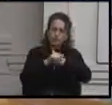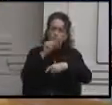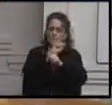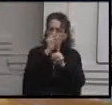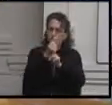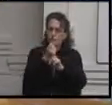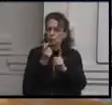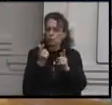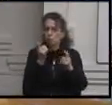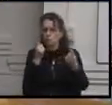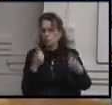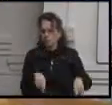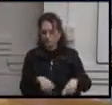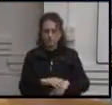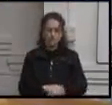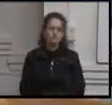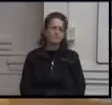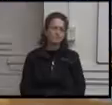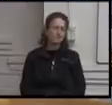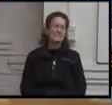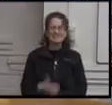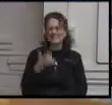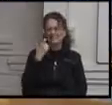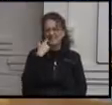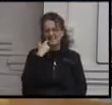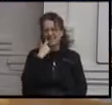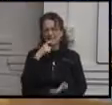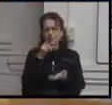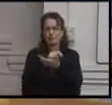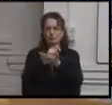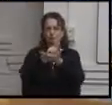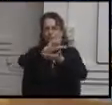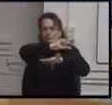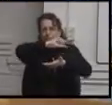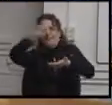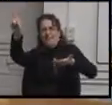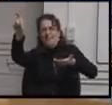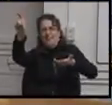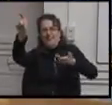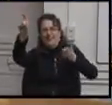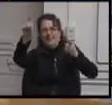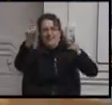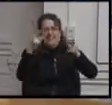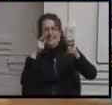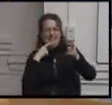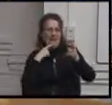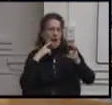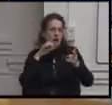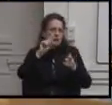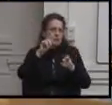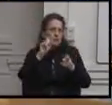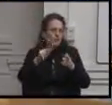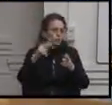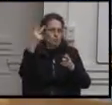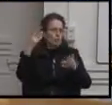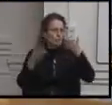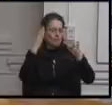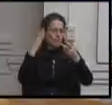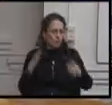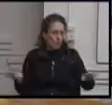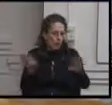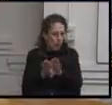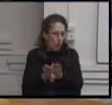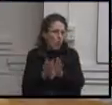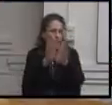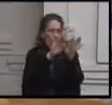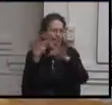in part by the newspaper headline saying that the future of the Station 2 was in question. I don't really think that's